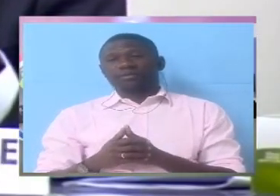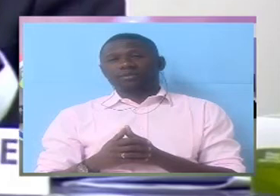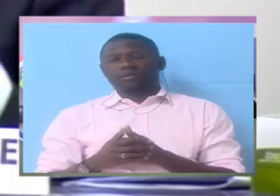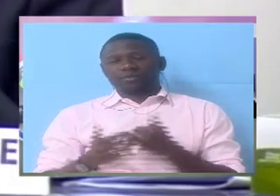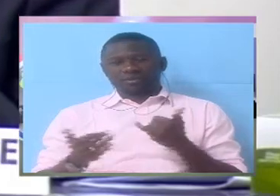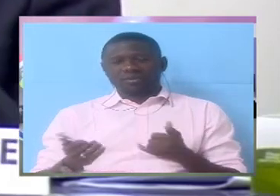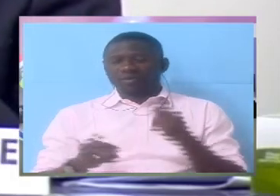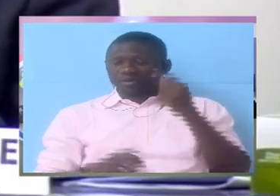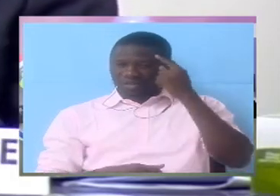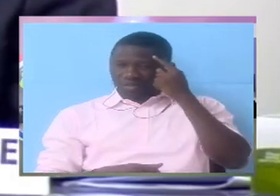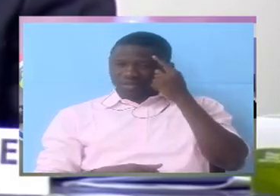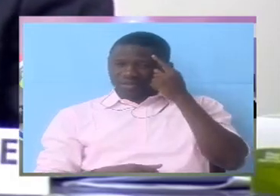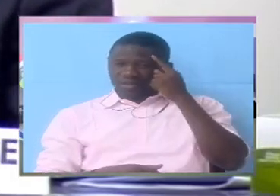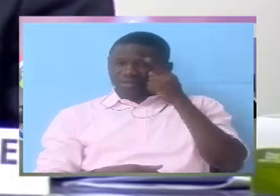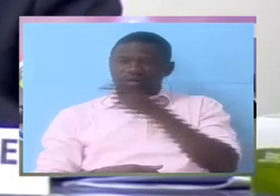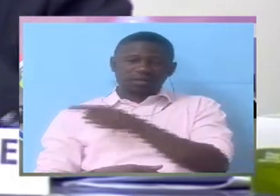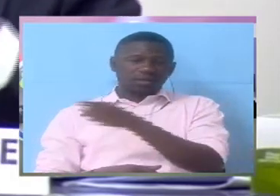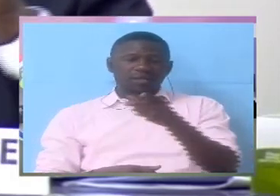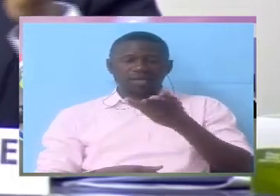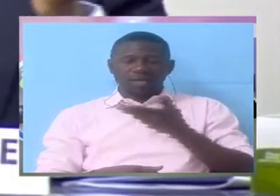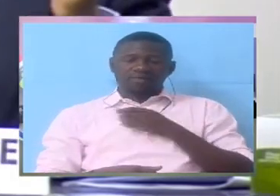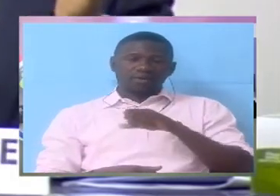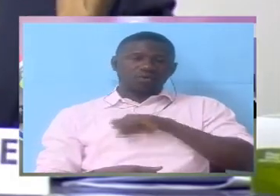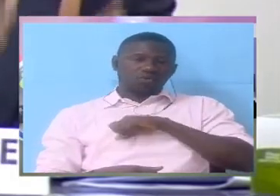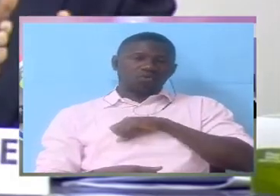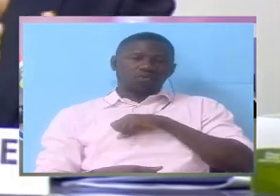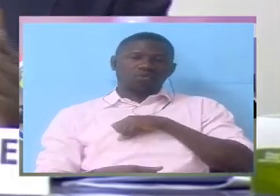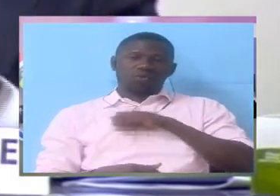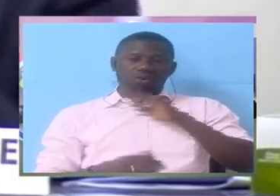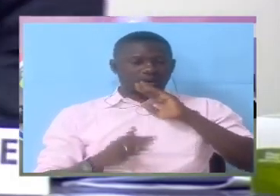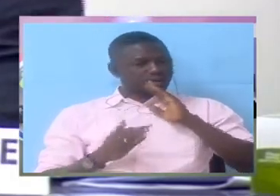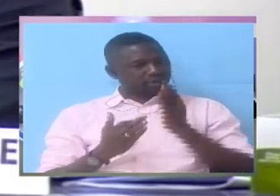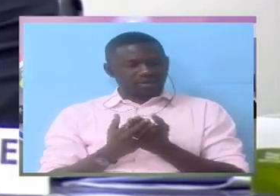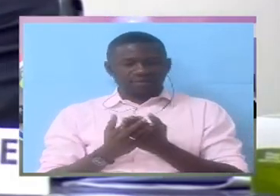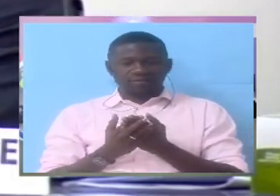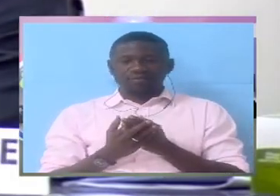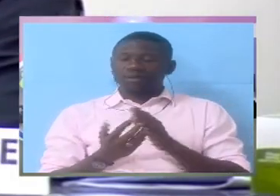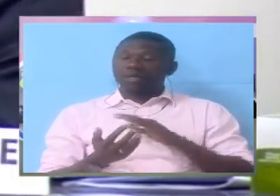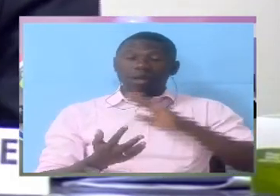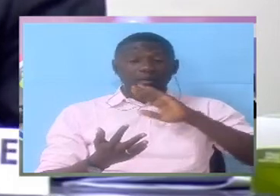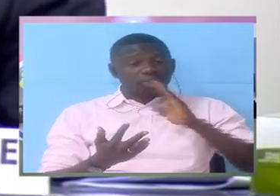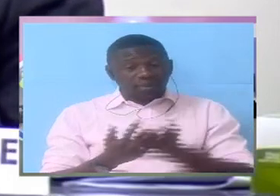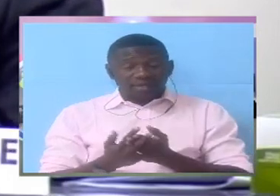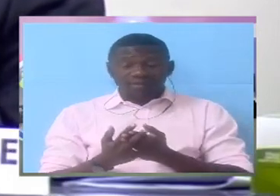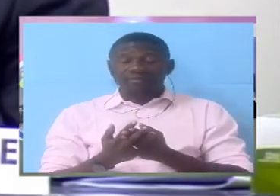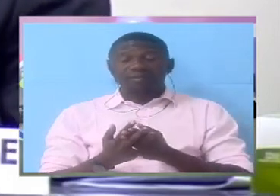imagine. They have their own beliefs, whether the belief is right or the belief is wrong.